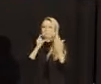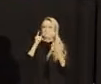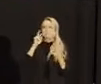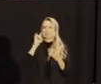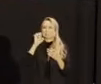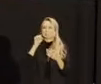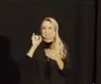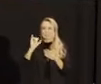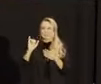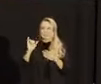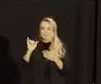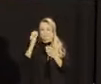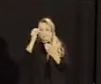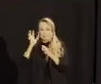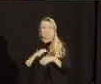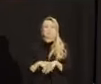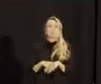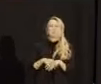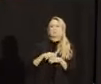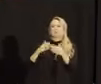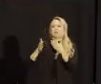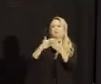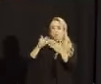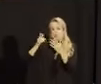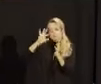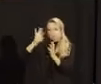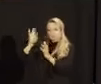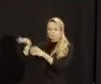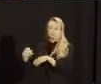happened this past year.